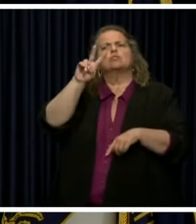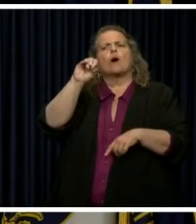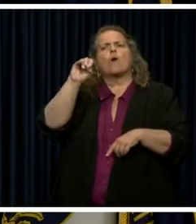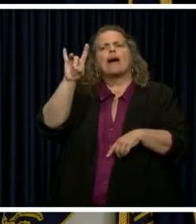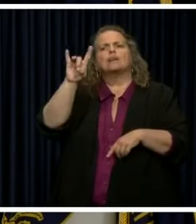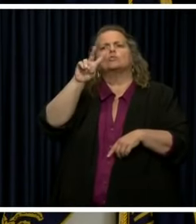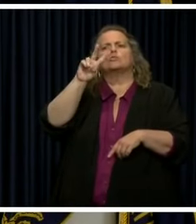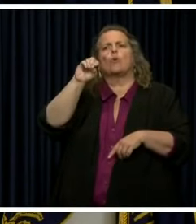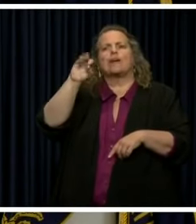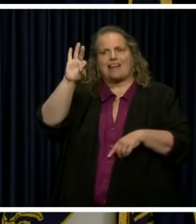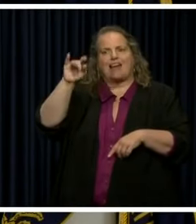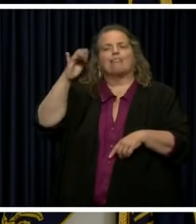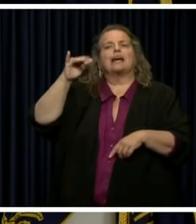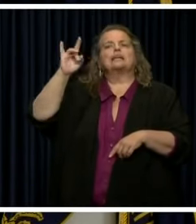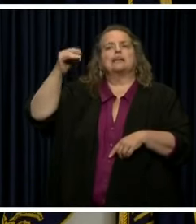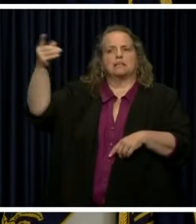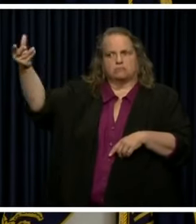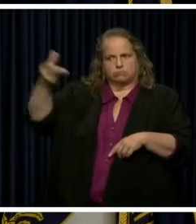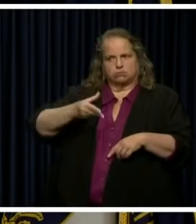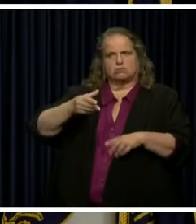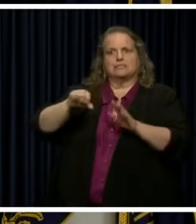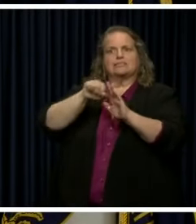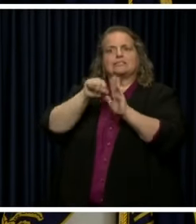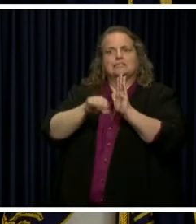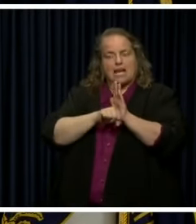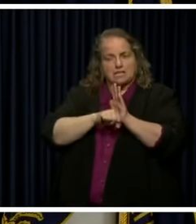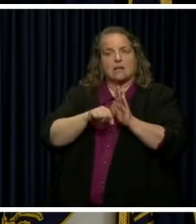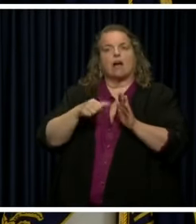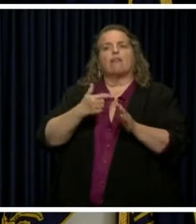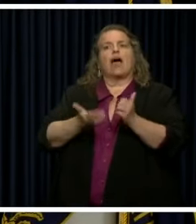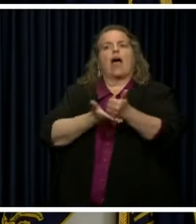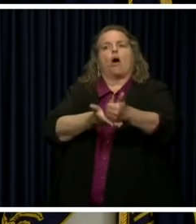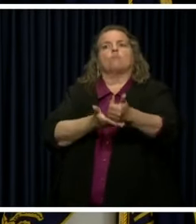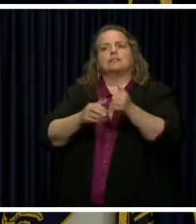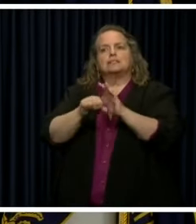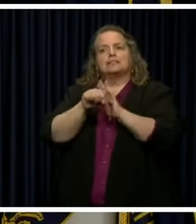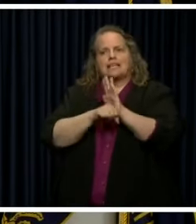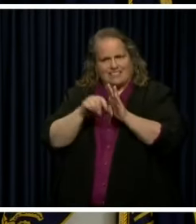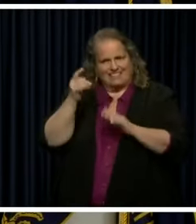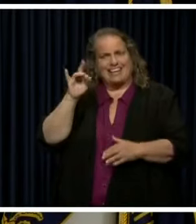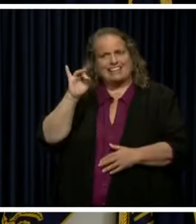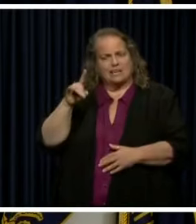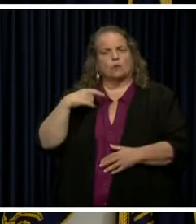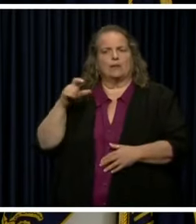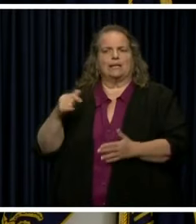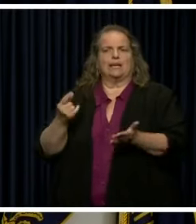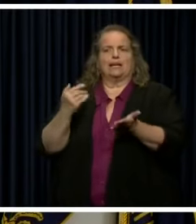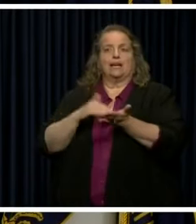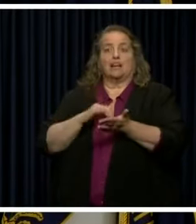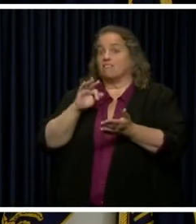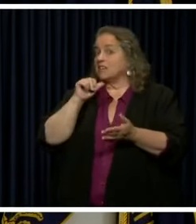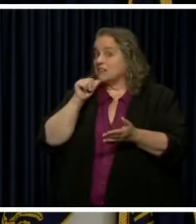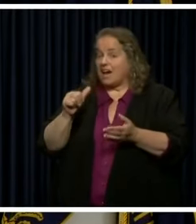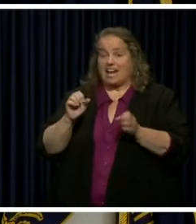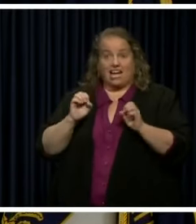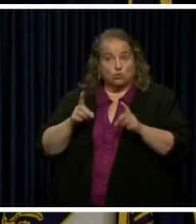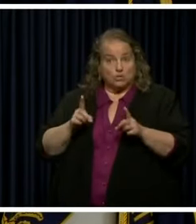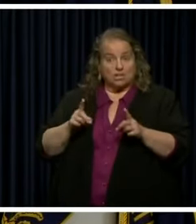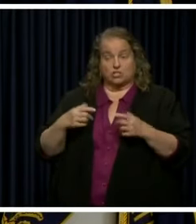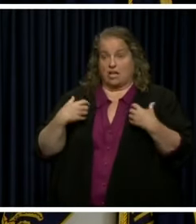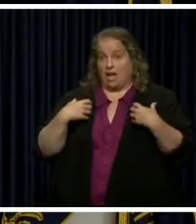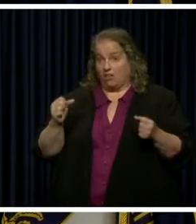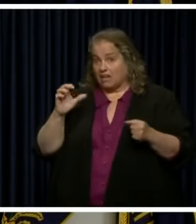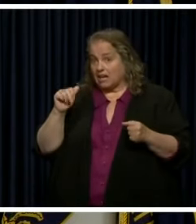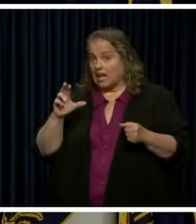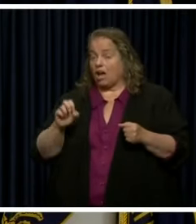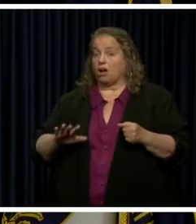now. Otherwise, education, health care, so many areas suffer where we need to be doing more, not